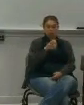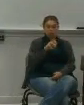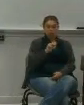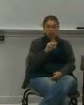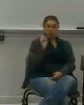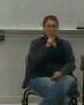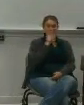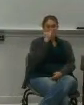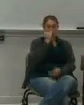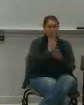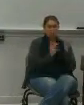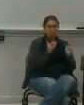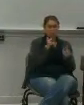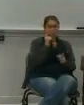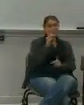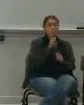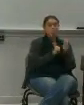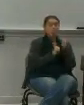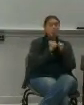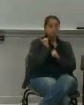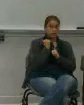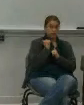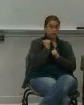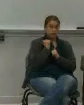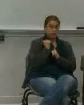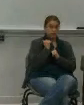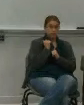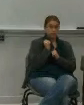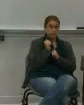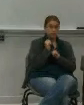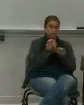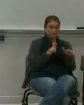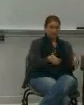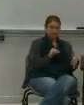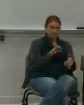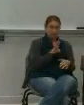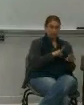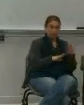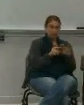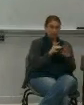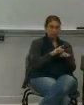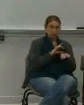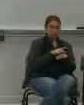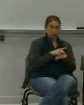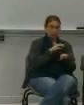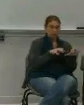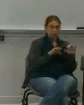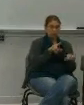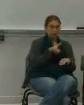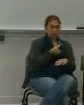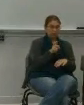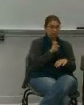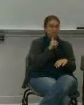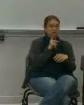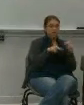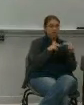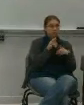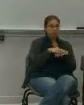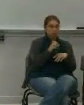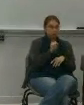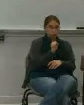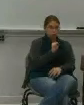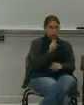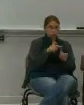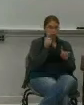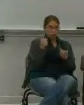why some people think that the oldest set of biogeochemical fluxes are built on the sulfur cycle.